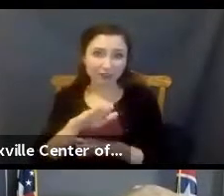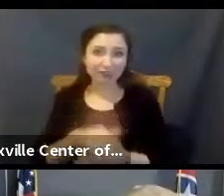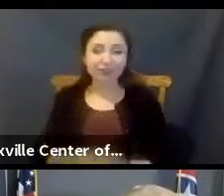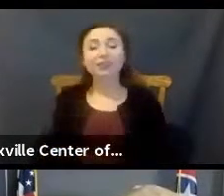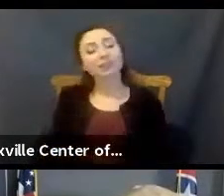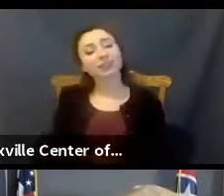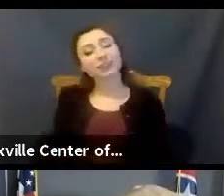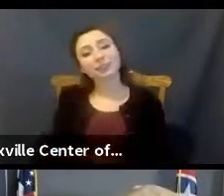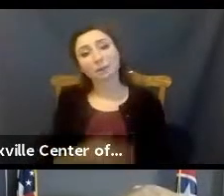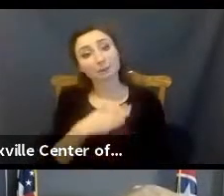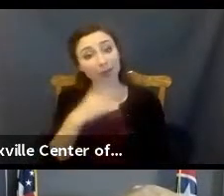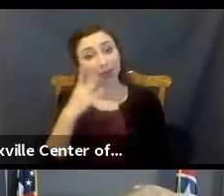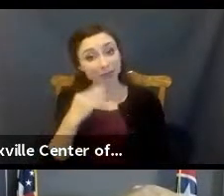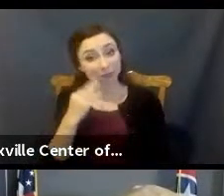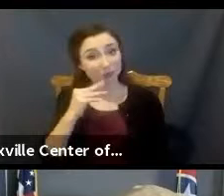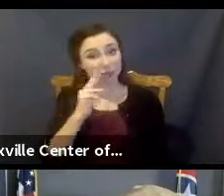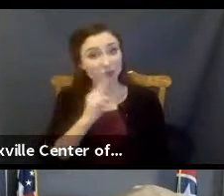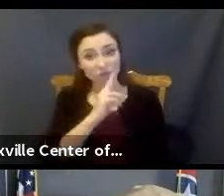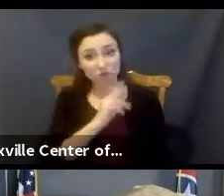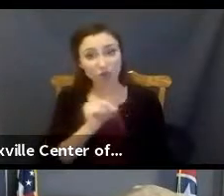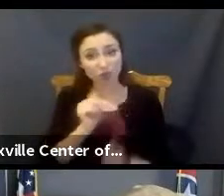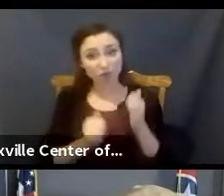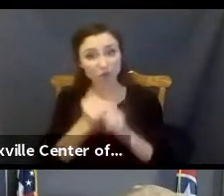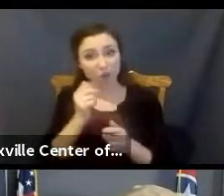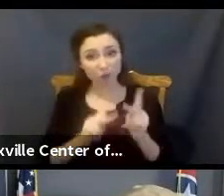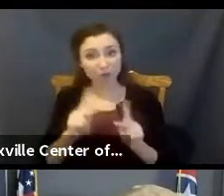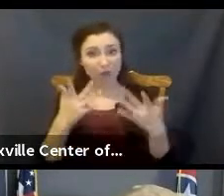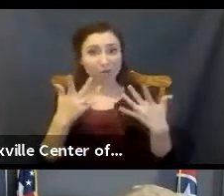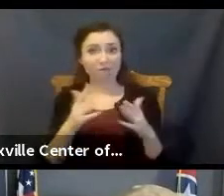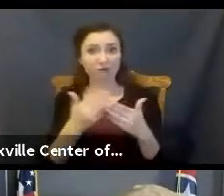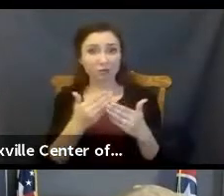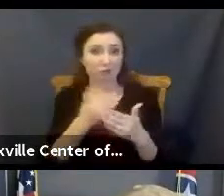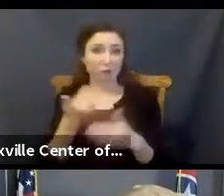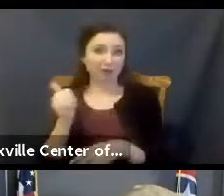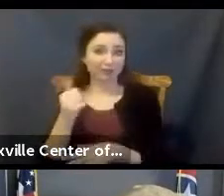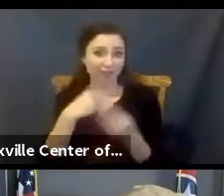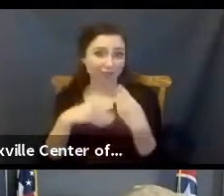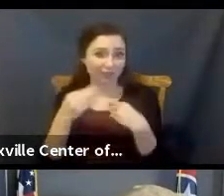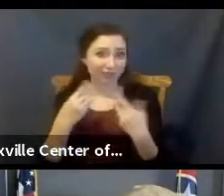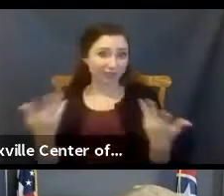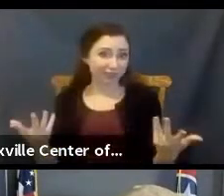So it's my experience in a restaurant that most people are through eating before 10.